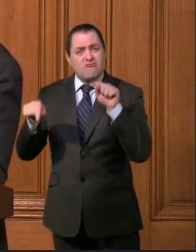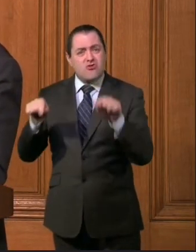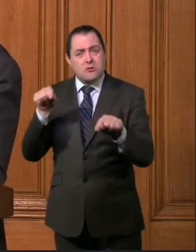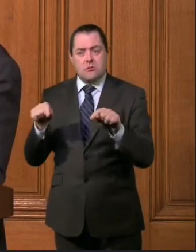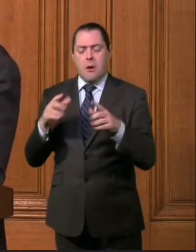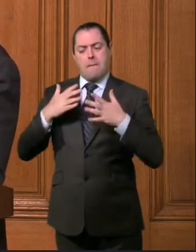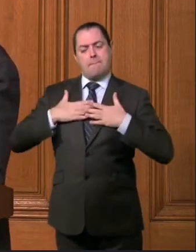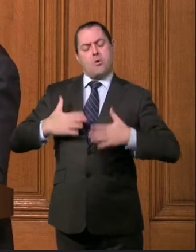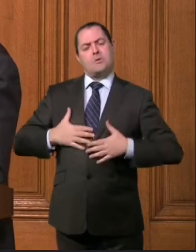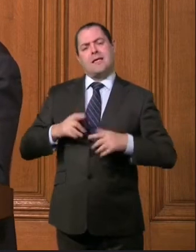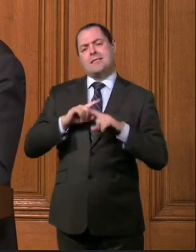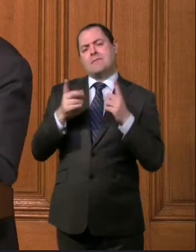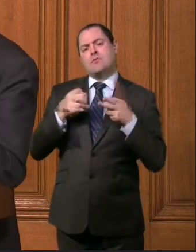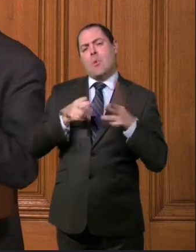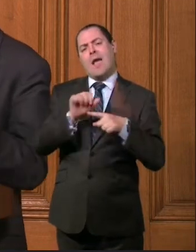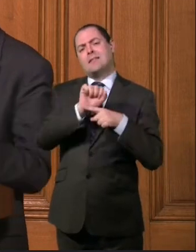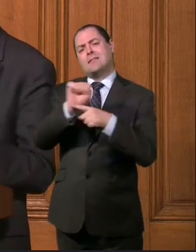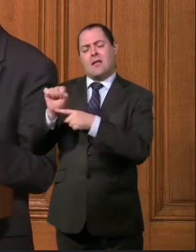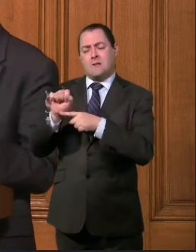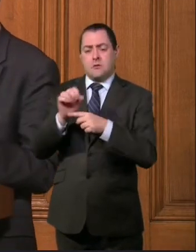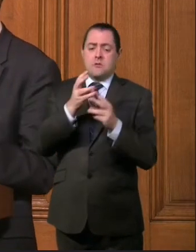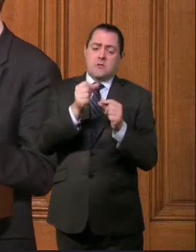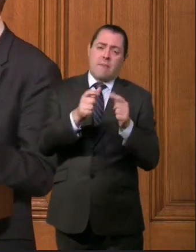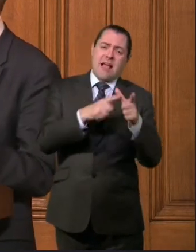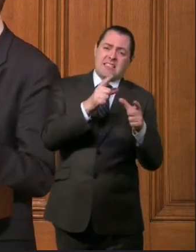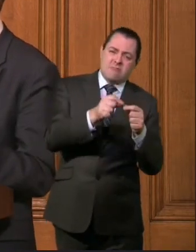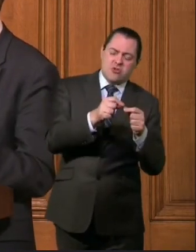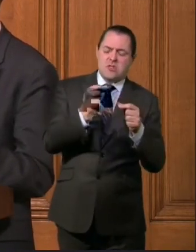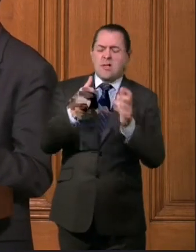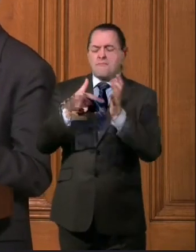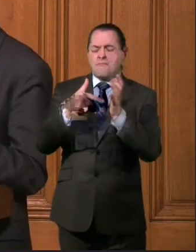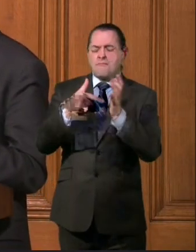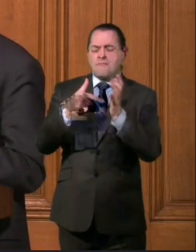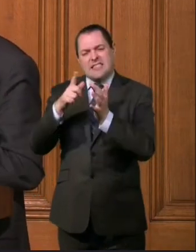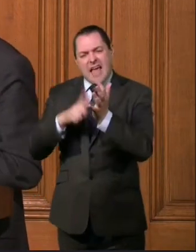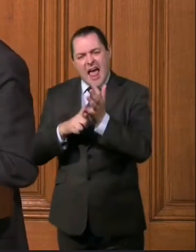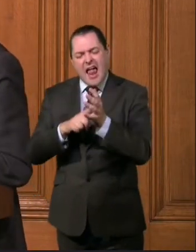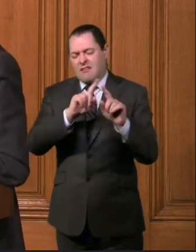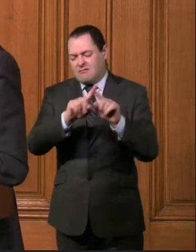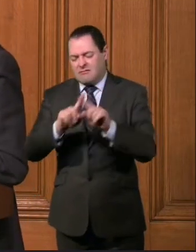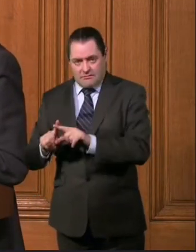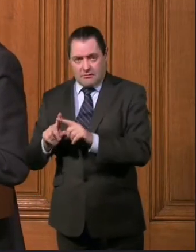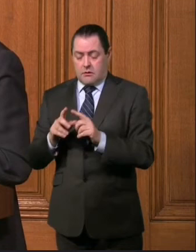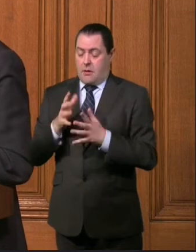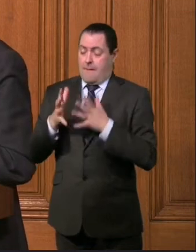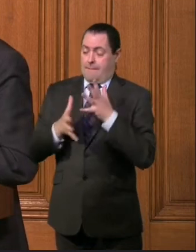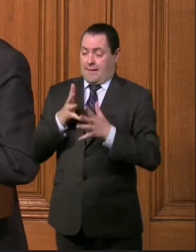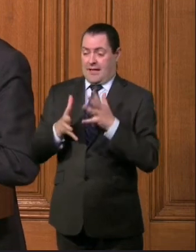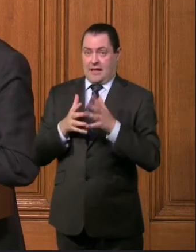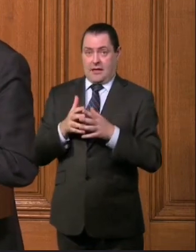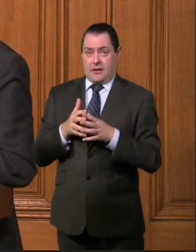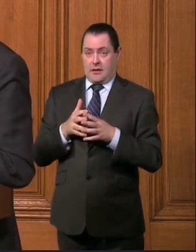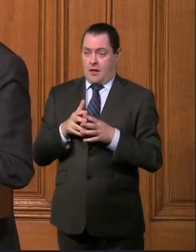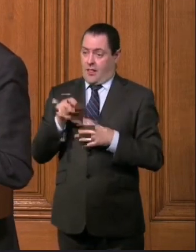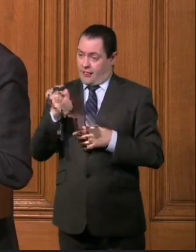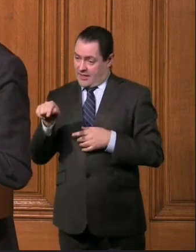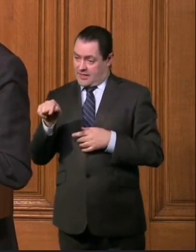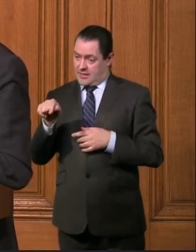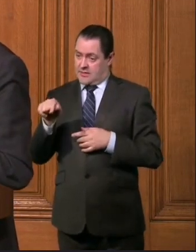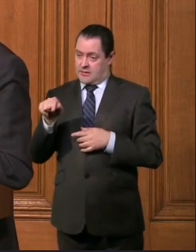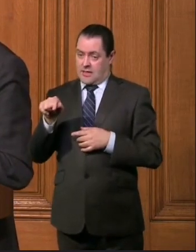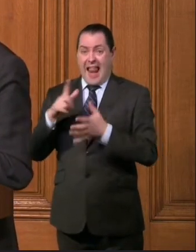result from a laboratory and saying, therefore, the vaccine will be 50% less effective, you just can't do it. And we're going to see